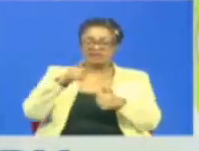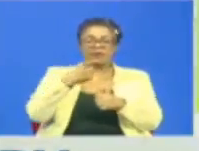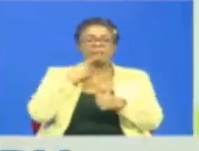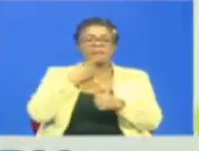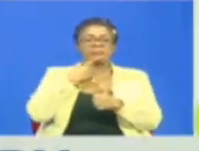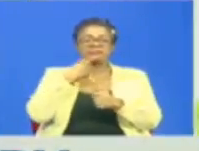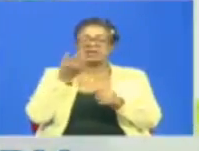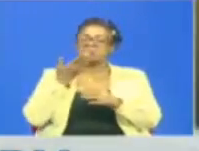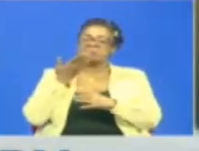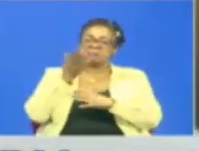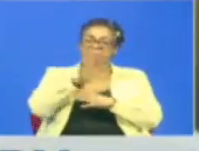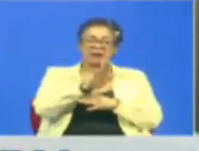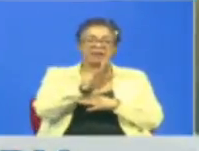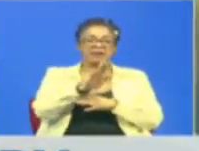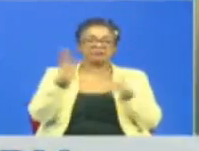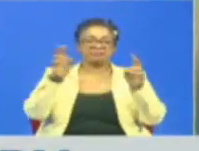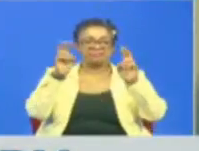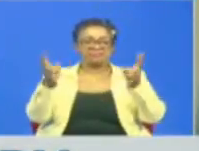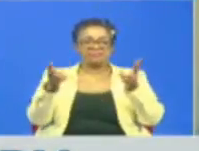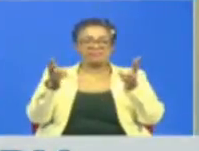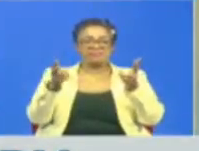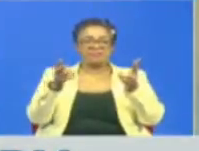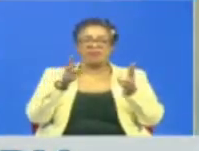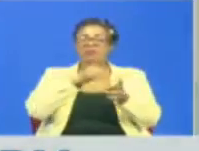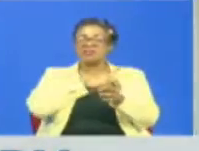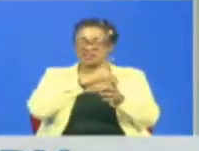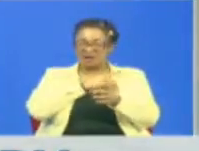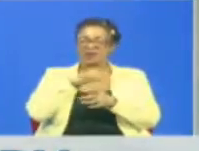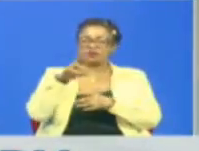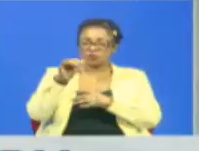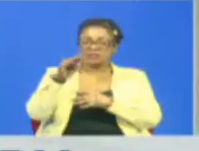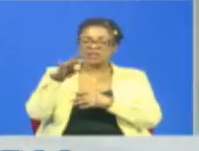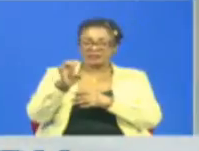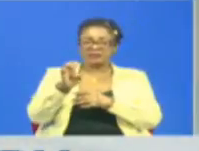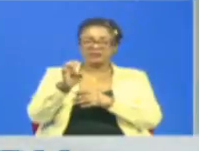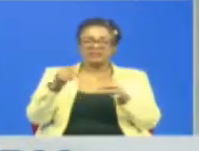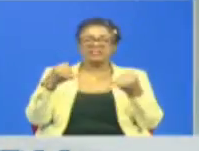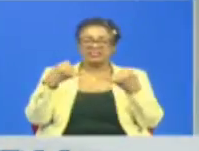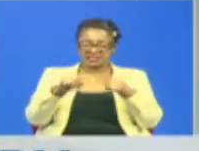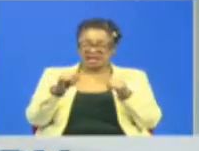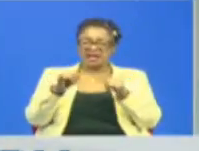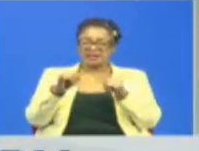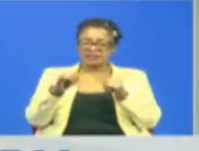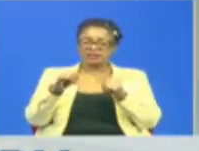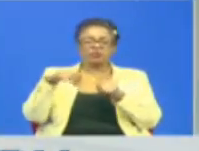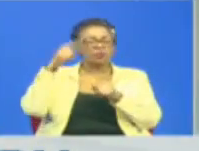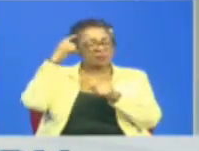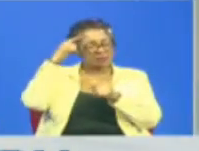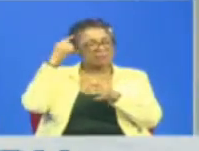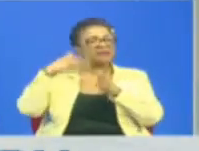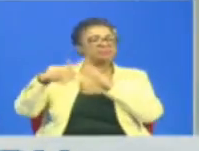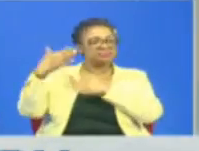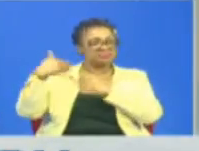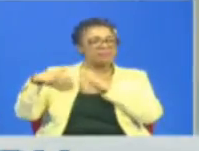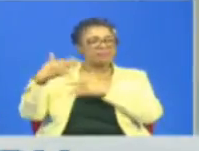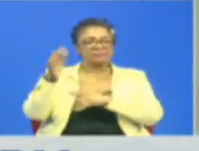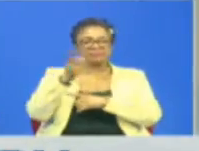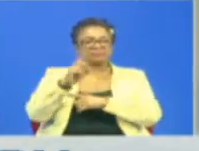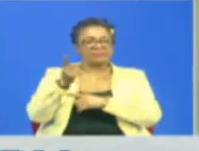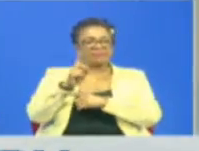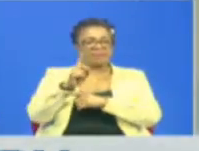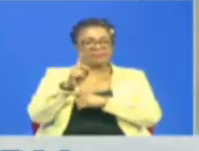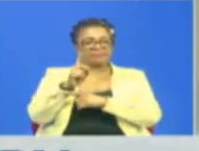responded, and I quote, "Dear Roselyn, do not attempt to rewrite history. Our silence is not your license.